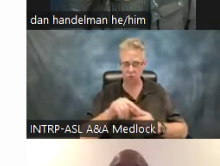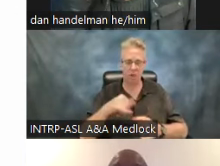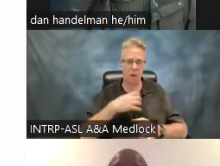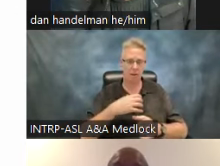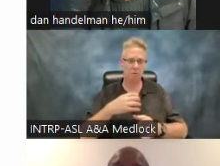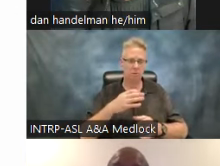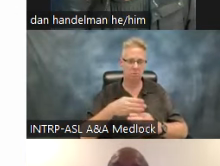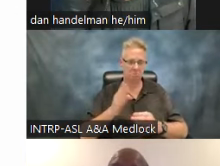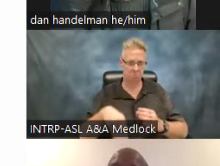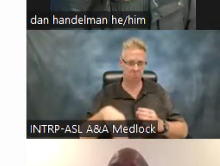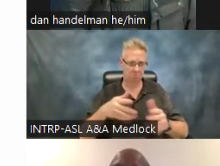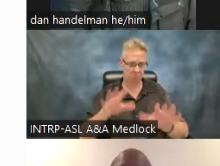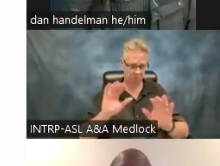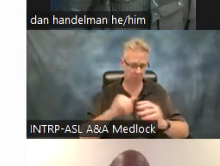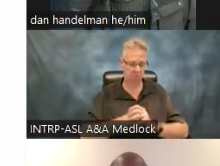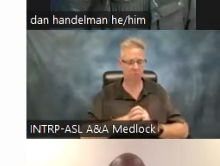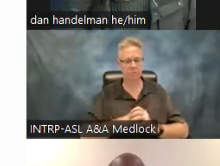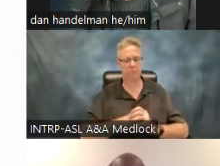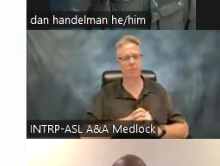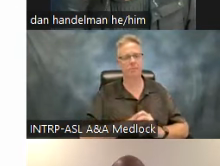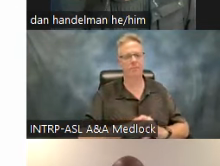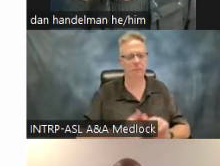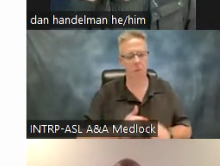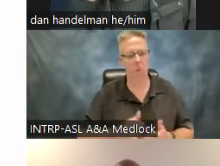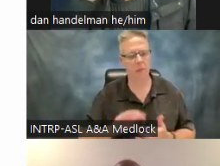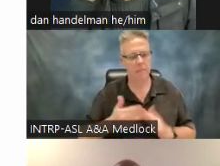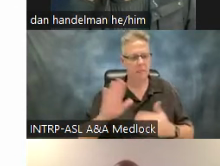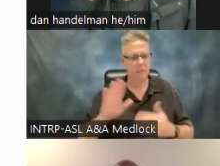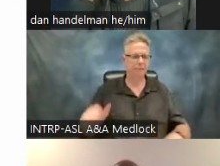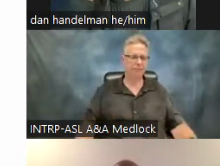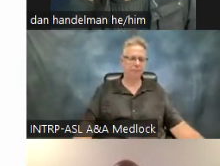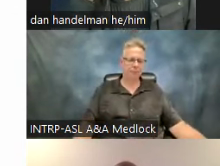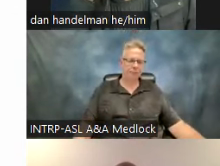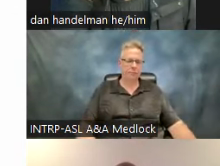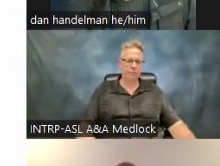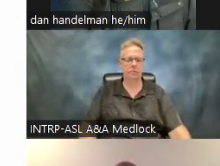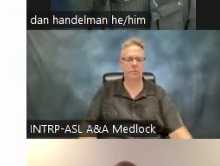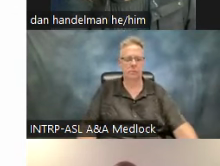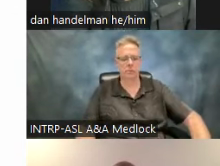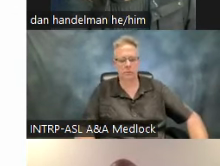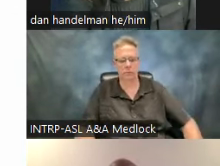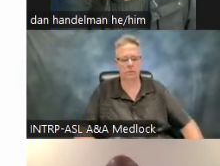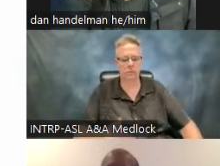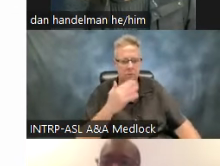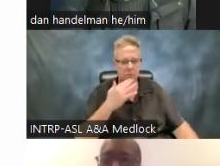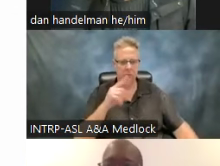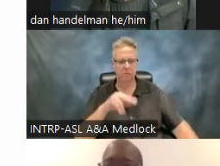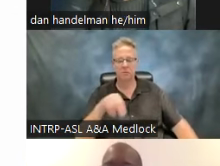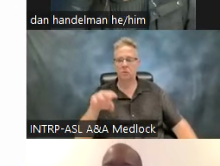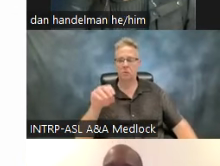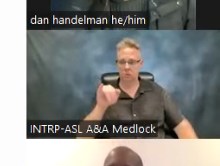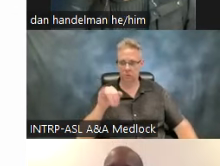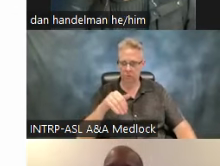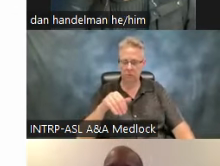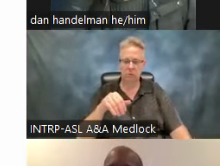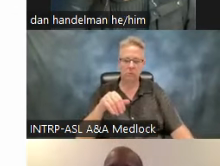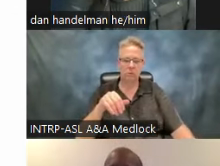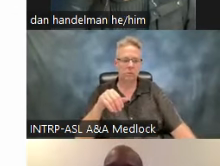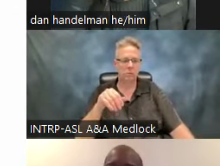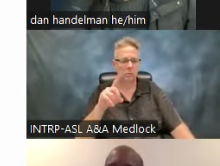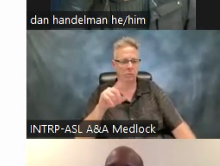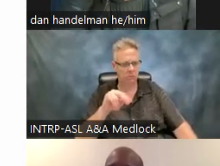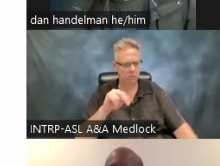mirrors a retention schedule set by the city. Thank you, Co-Chair Dan. And if we can, Co-Chair Ovi and Co-Chair